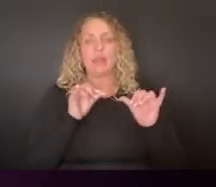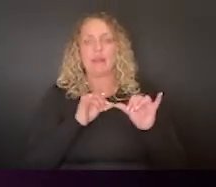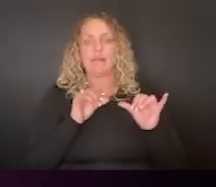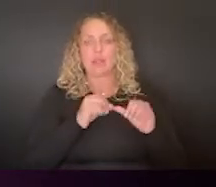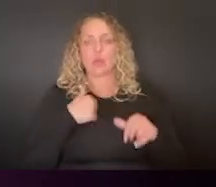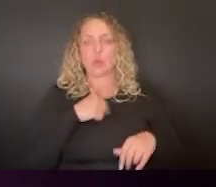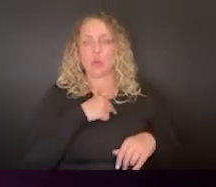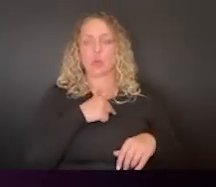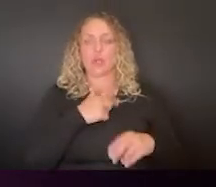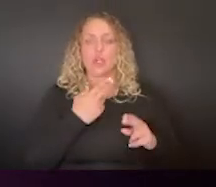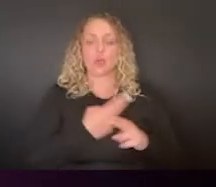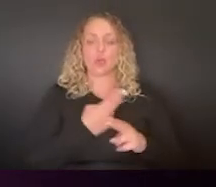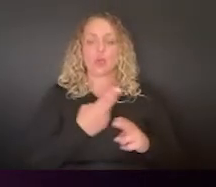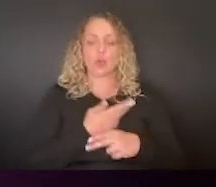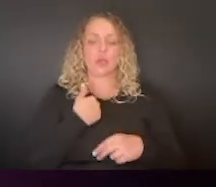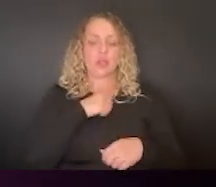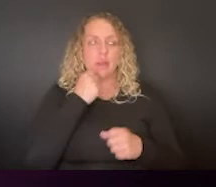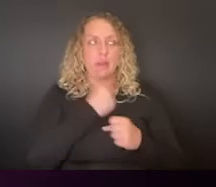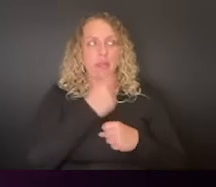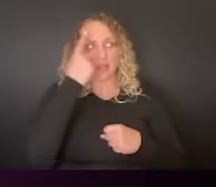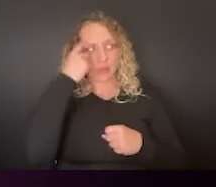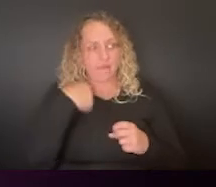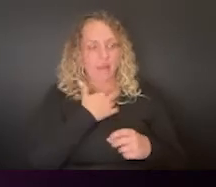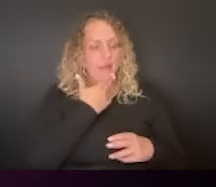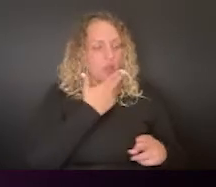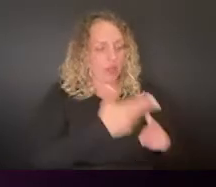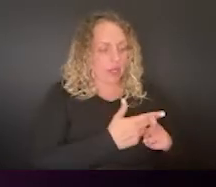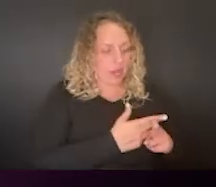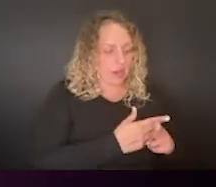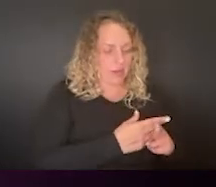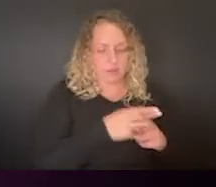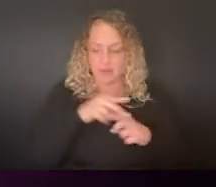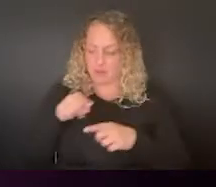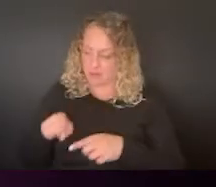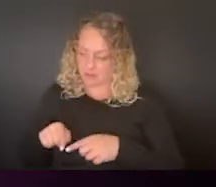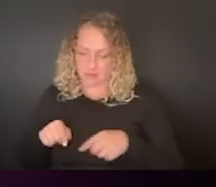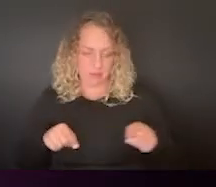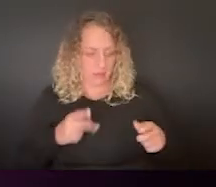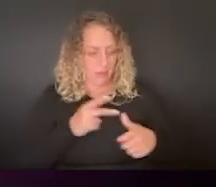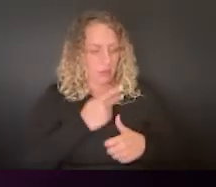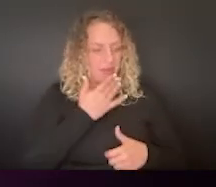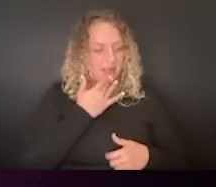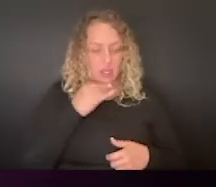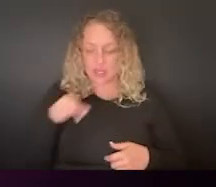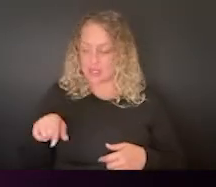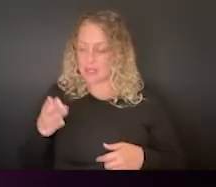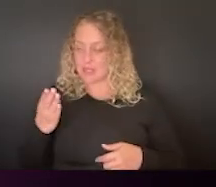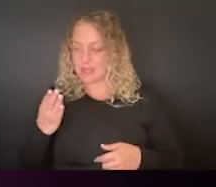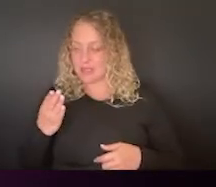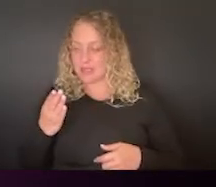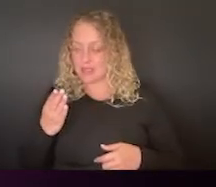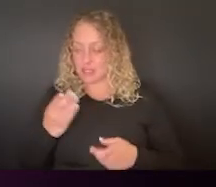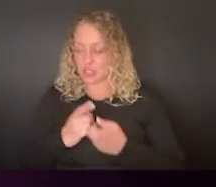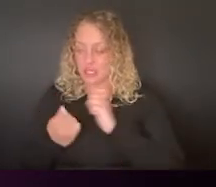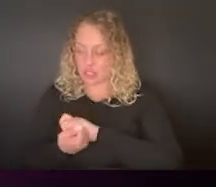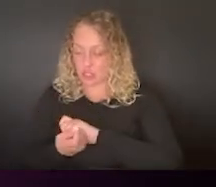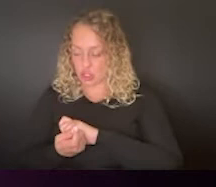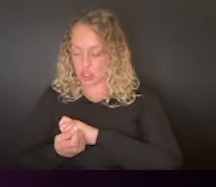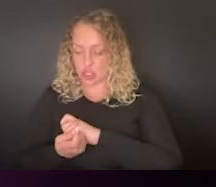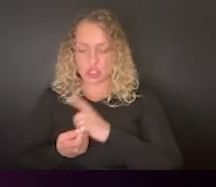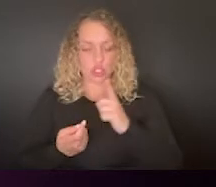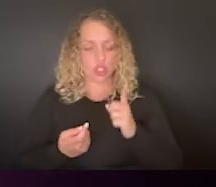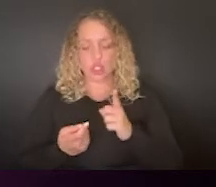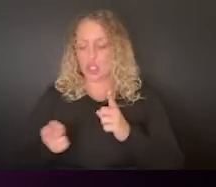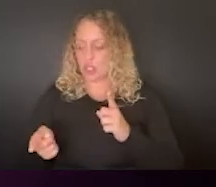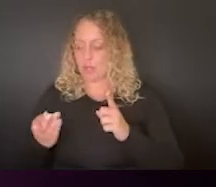So it wasn't scalable, especially with the naming conventions we used. It didn't make sense to have a color